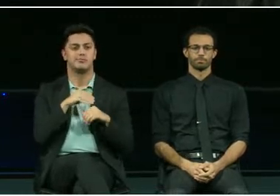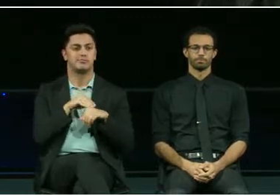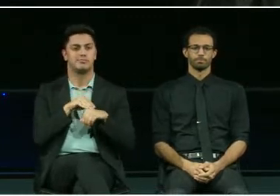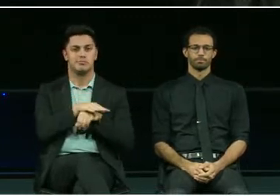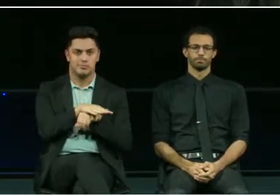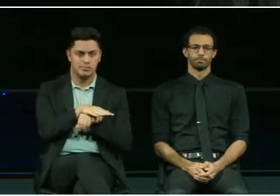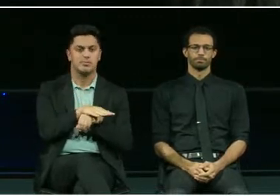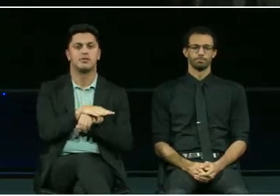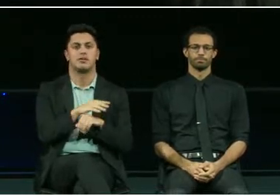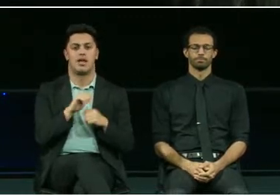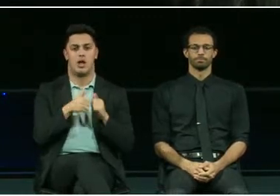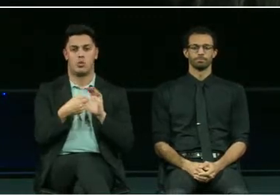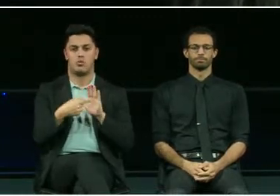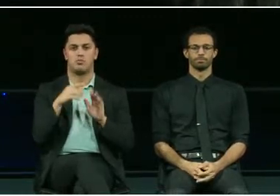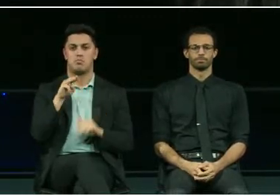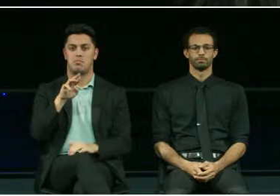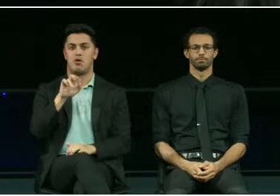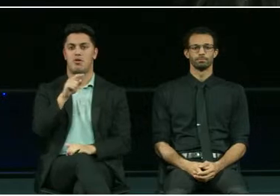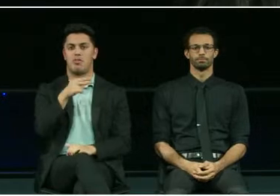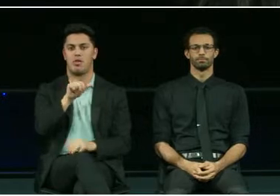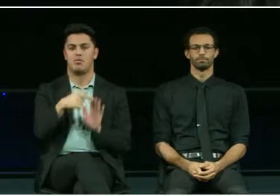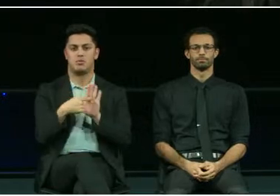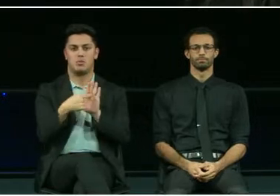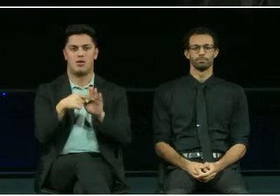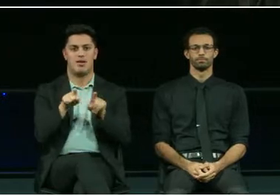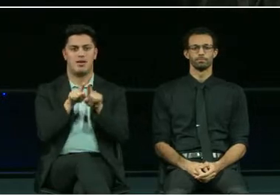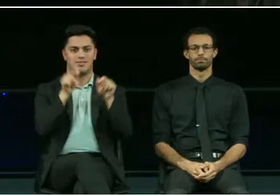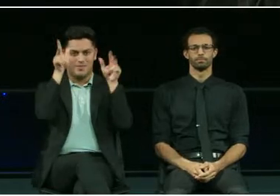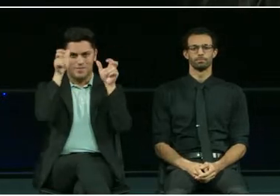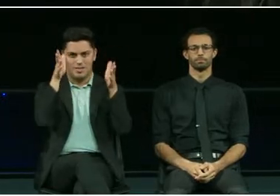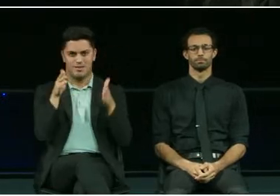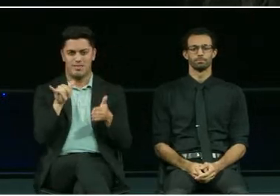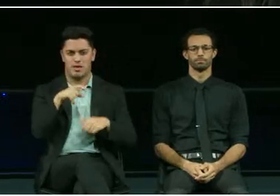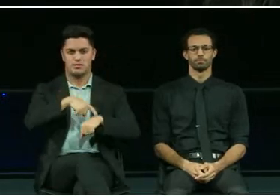depiction of Martha as a villain at the time.